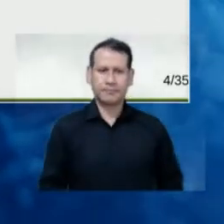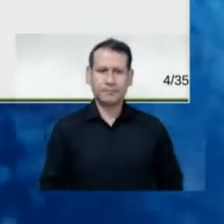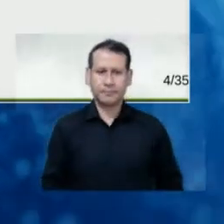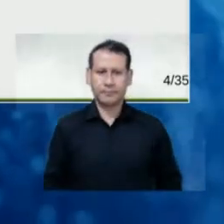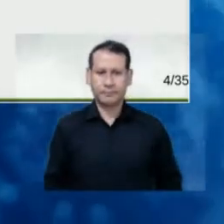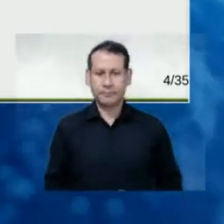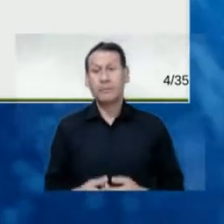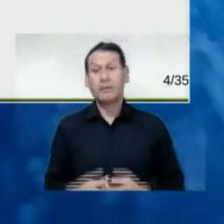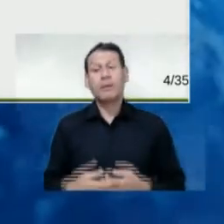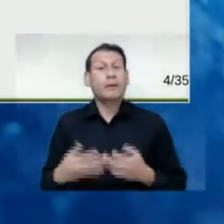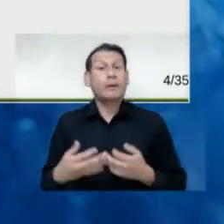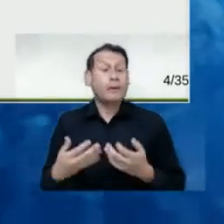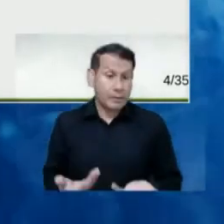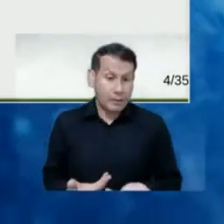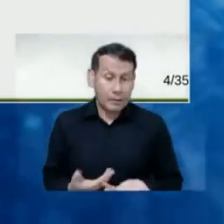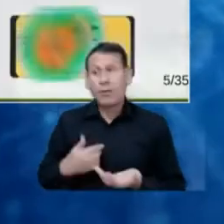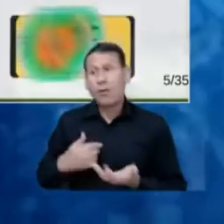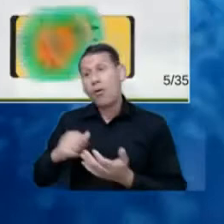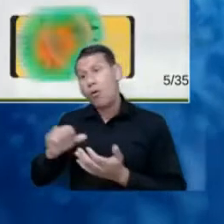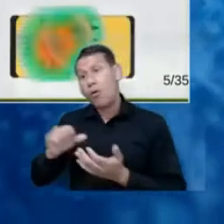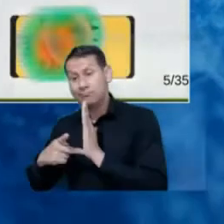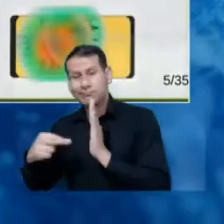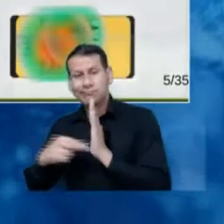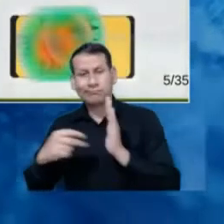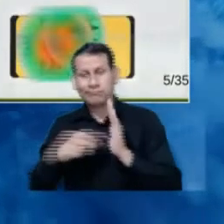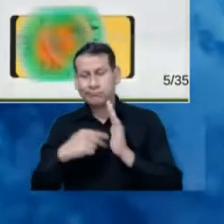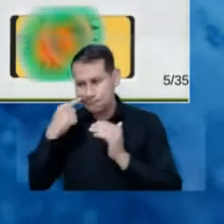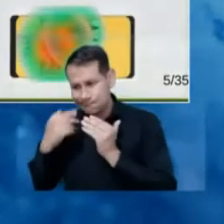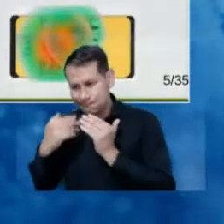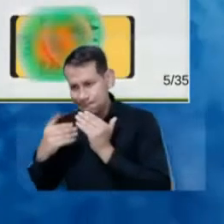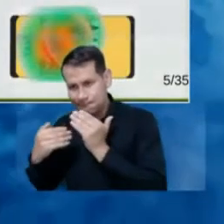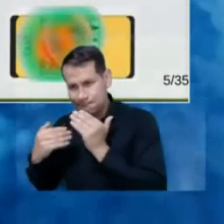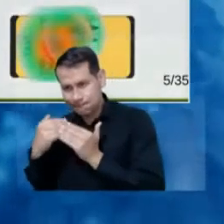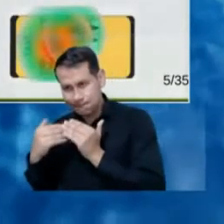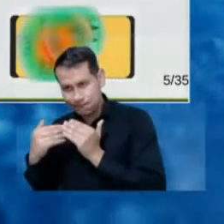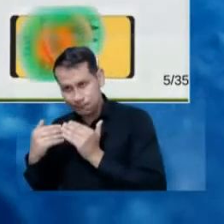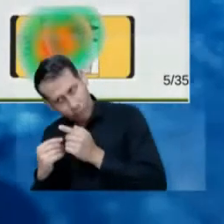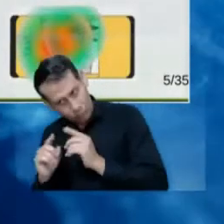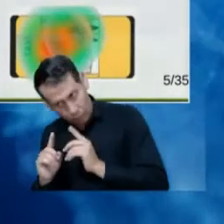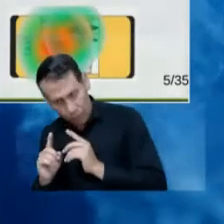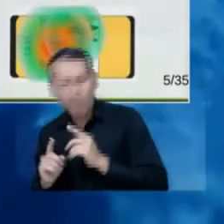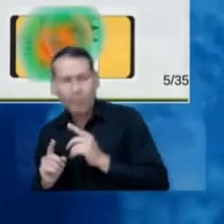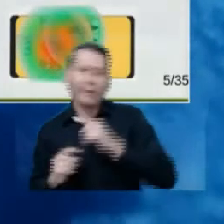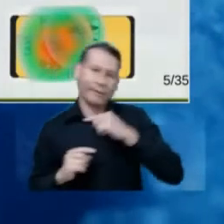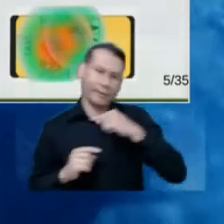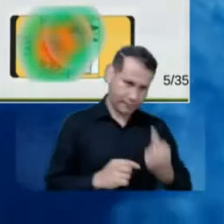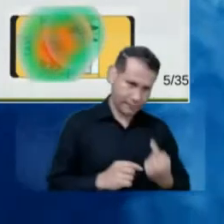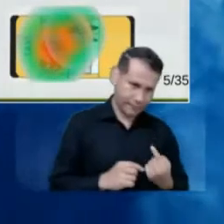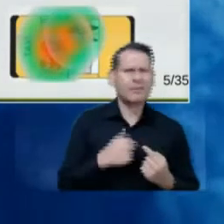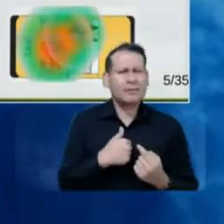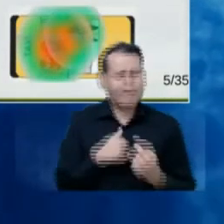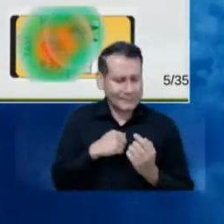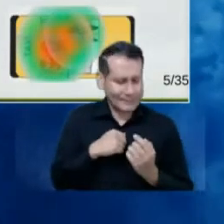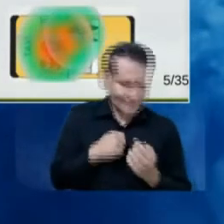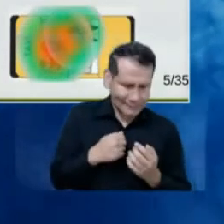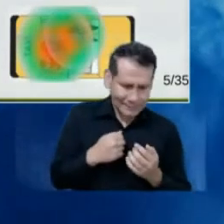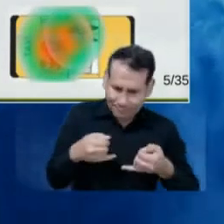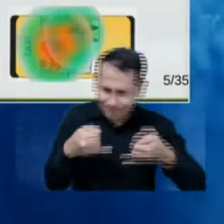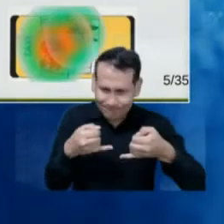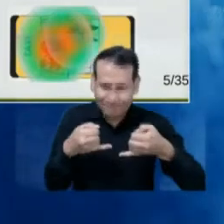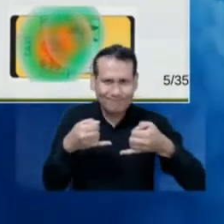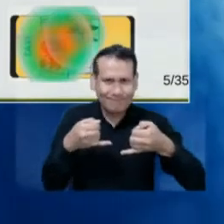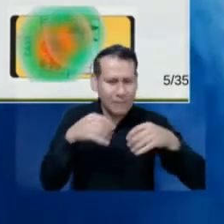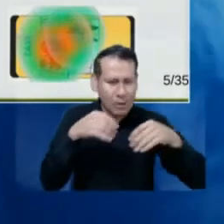wouldn't be possible by traditional experimental methods. Initially, we define a working flow for